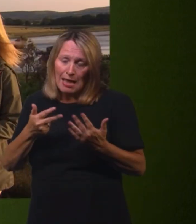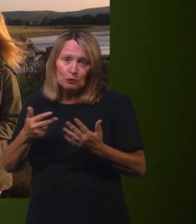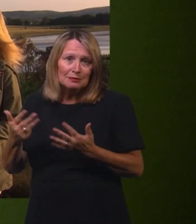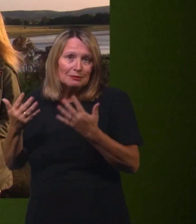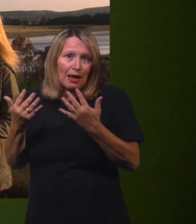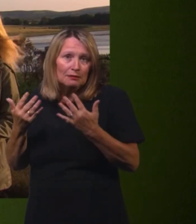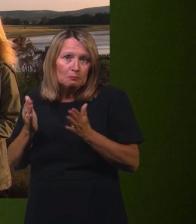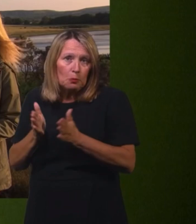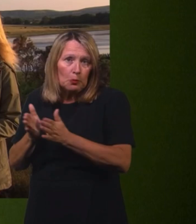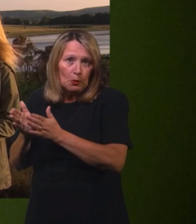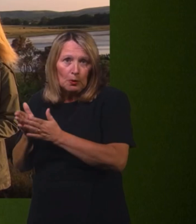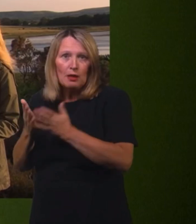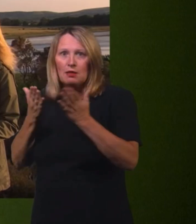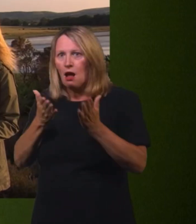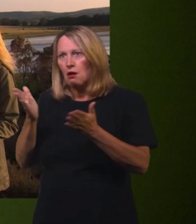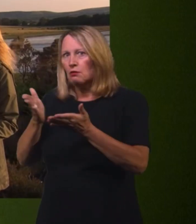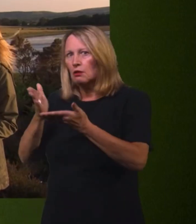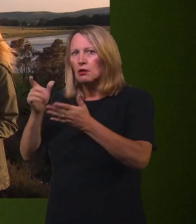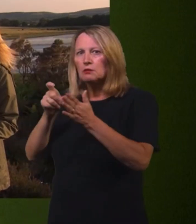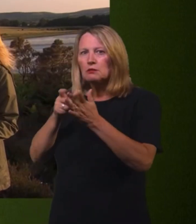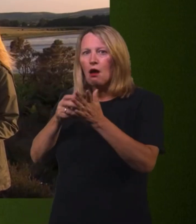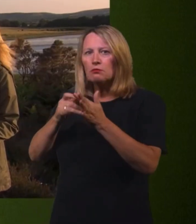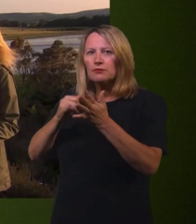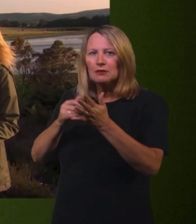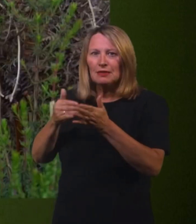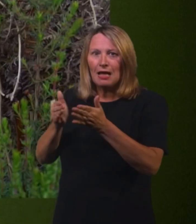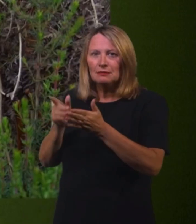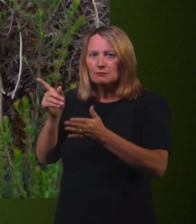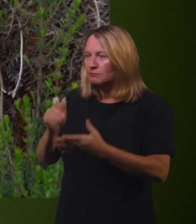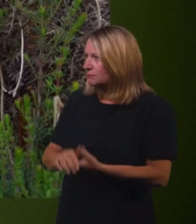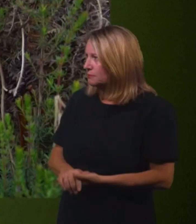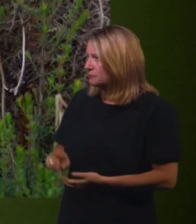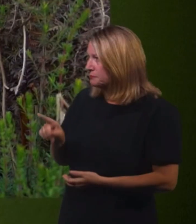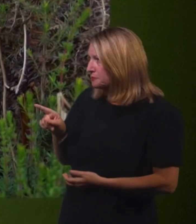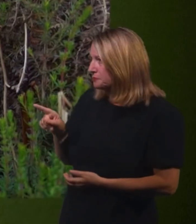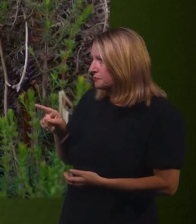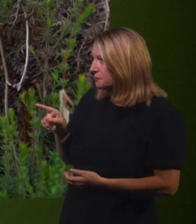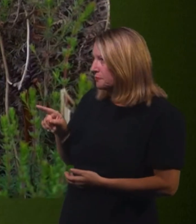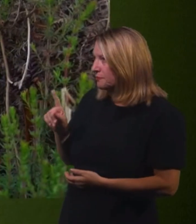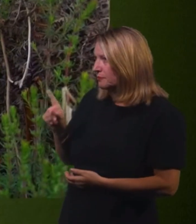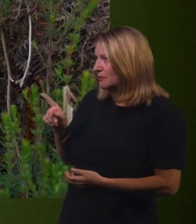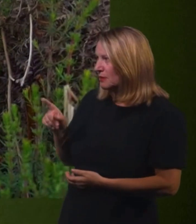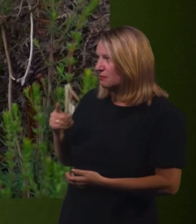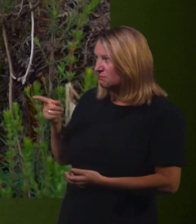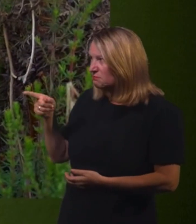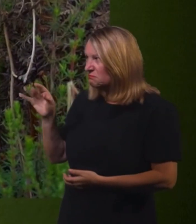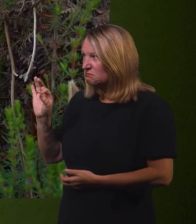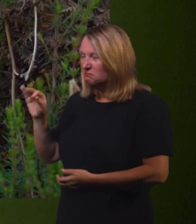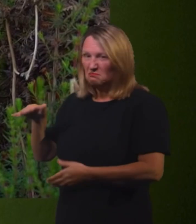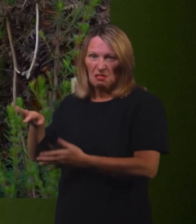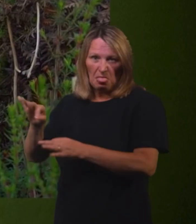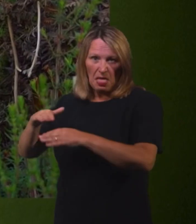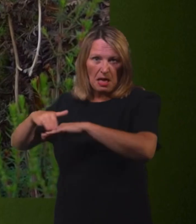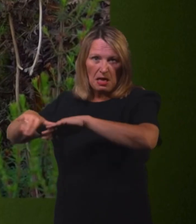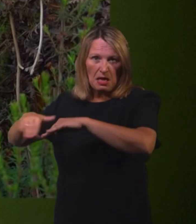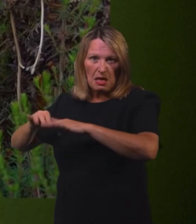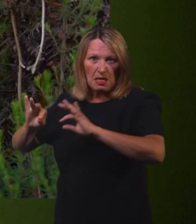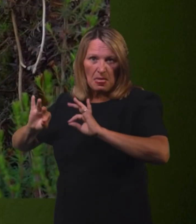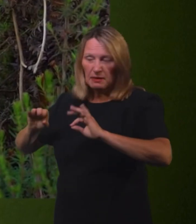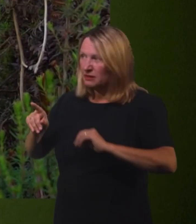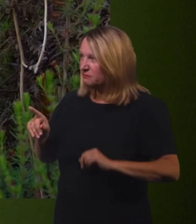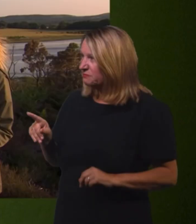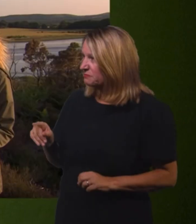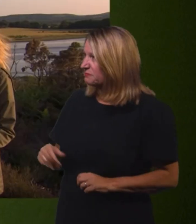lady. Let's go live to our Dartford's nest now. Here it is. I'm afraid to say it's